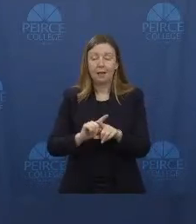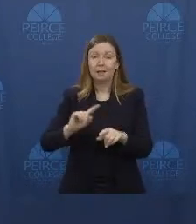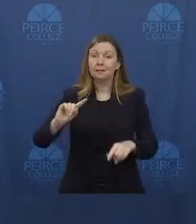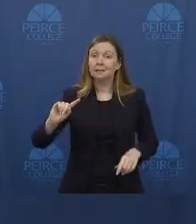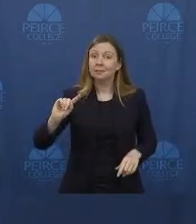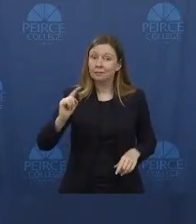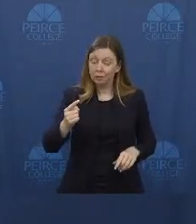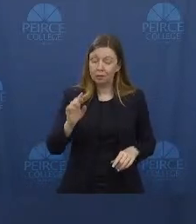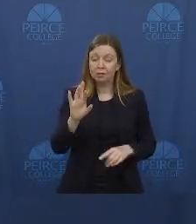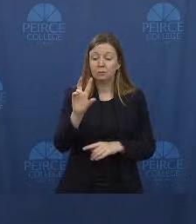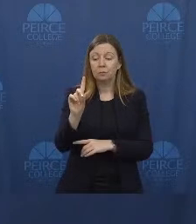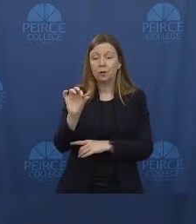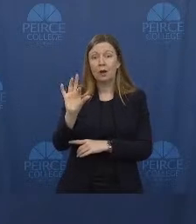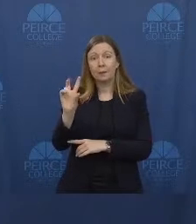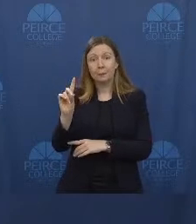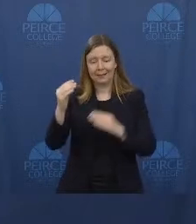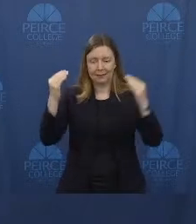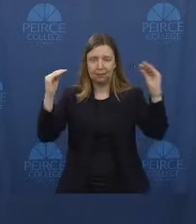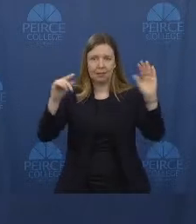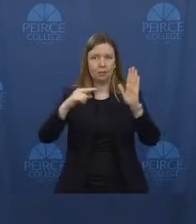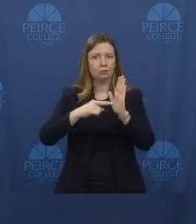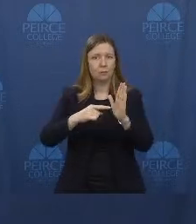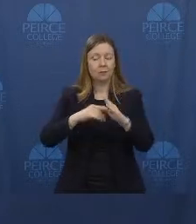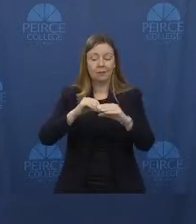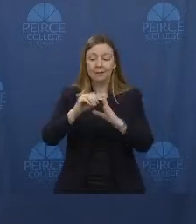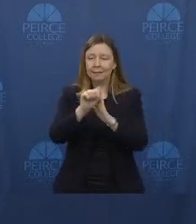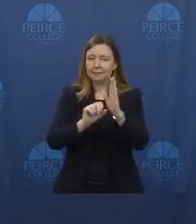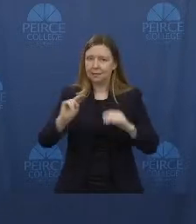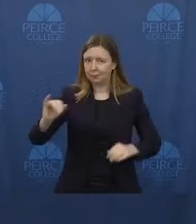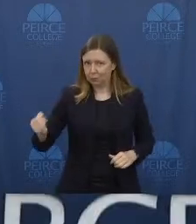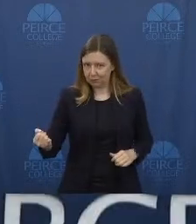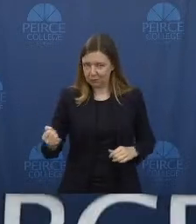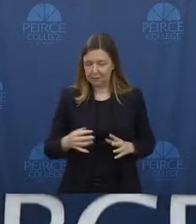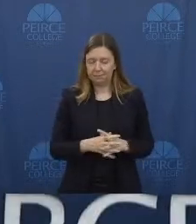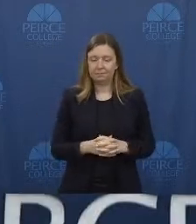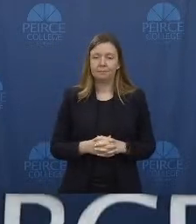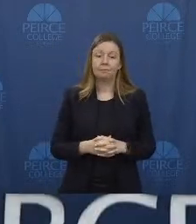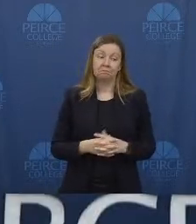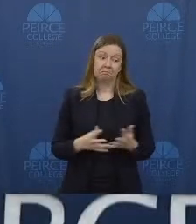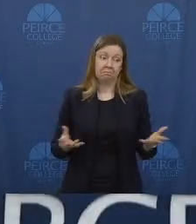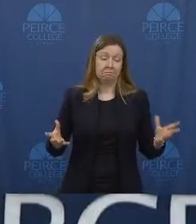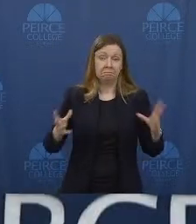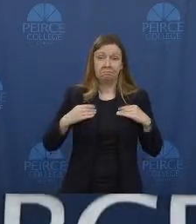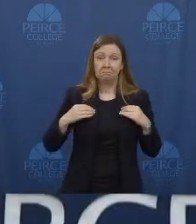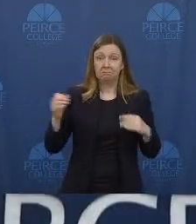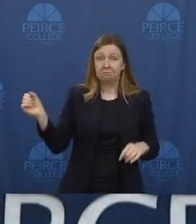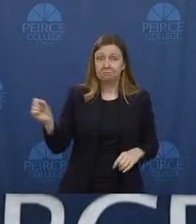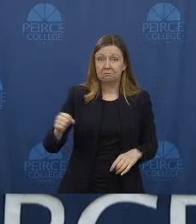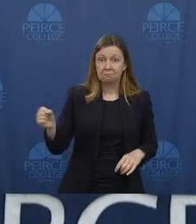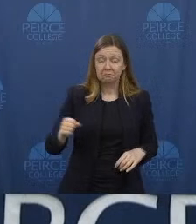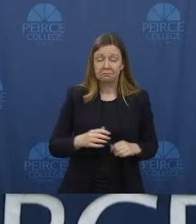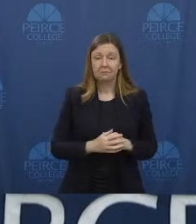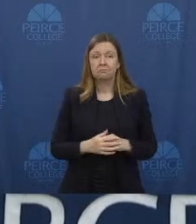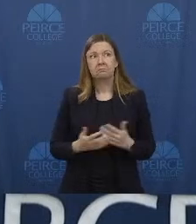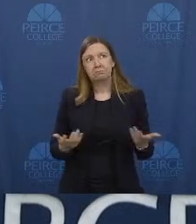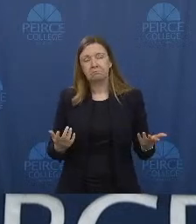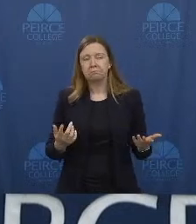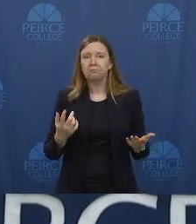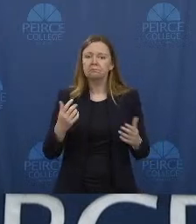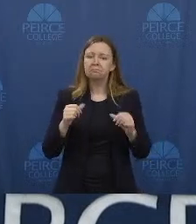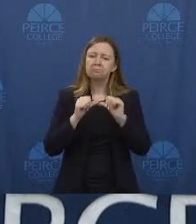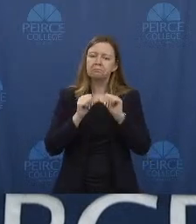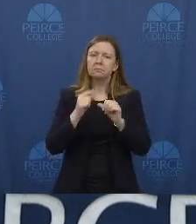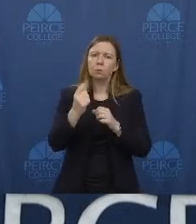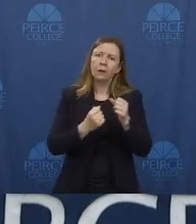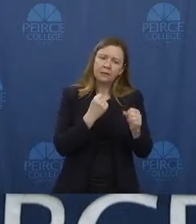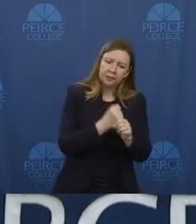first broadband sales representative in the state of New Jersey. I said yes, thinking I'd do it for a year, help